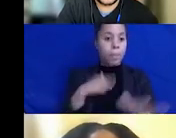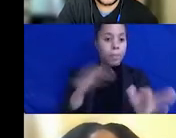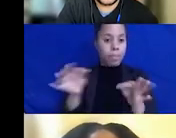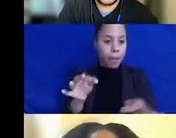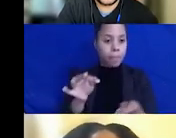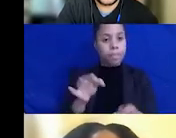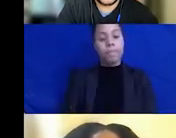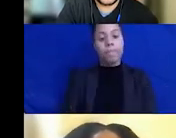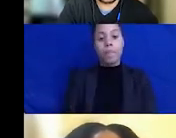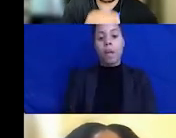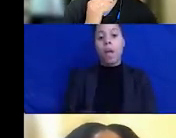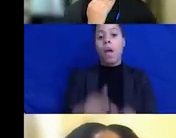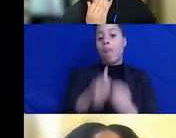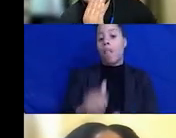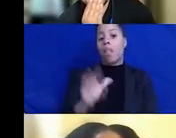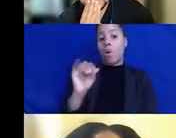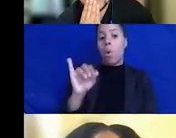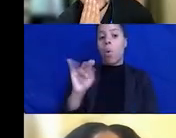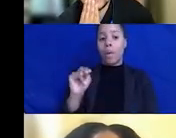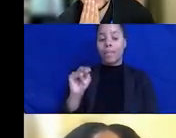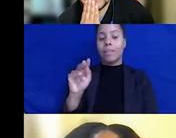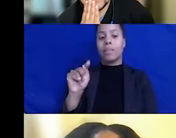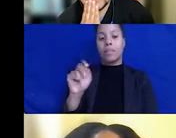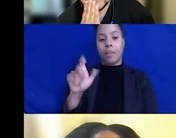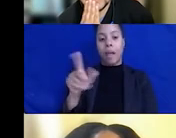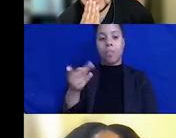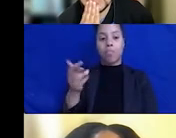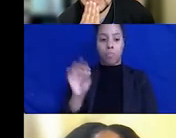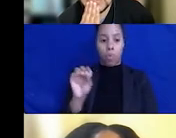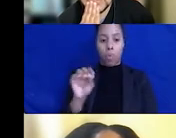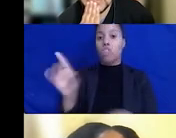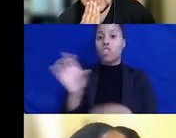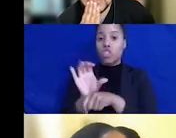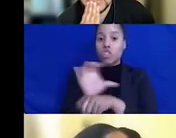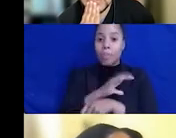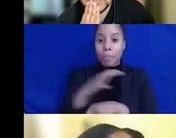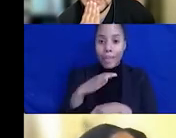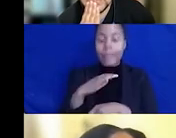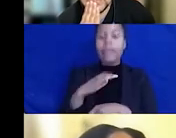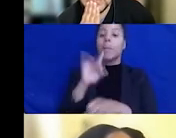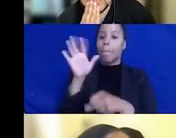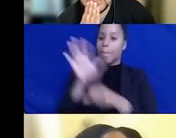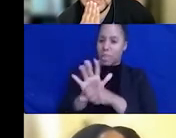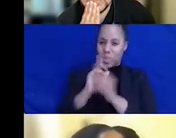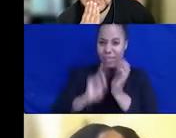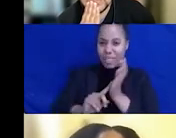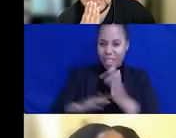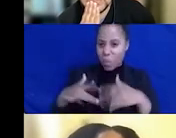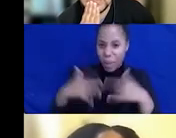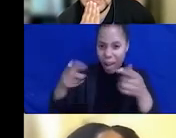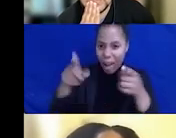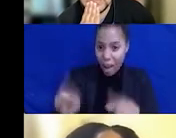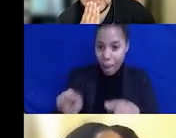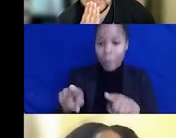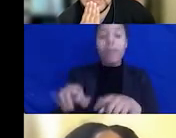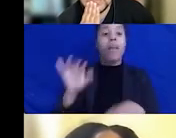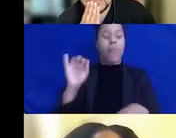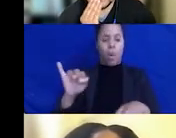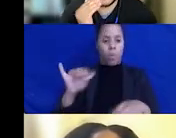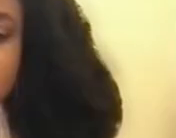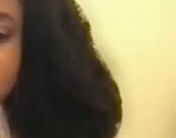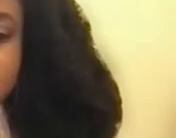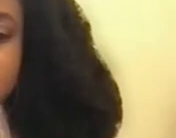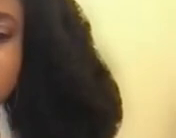COINTELPRO, the Church Committee was created to investigate what happened. This was considered a shock, so Congress reacted.